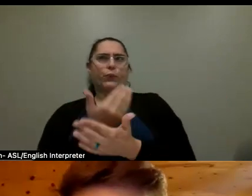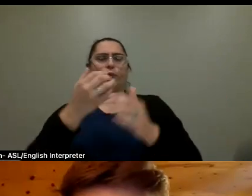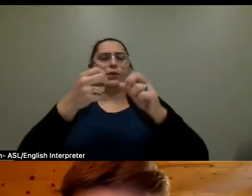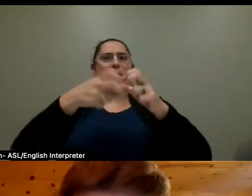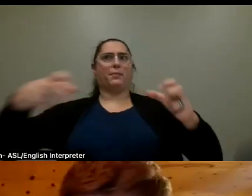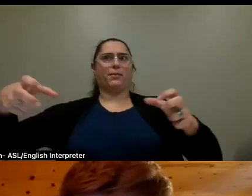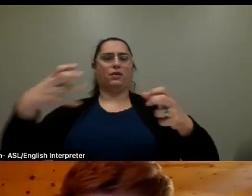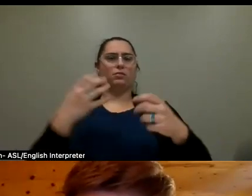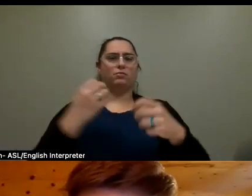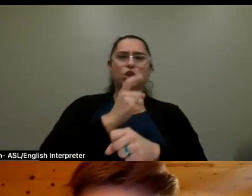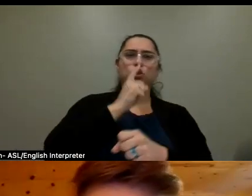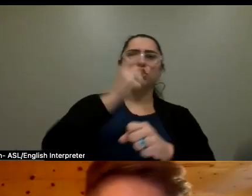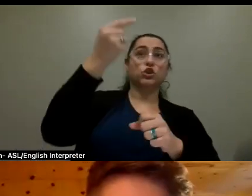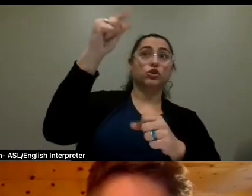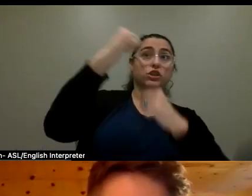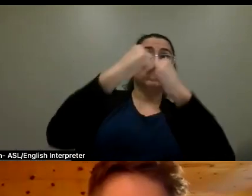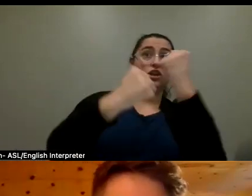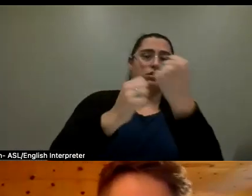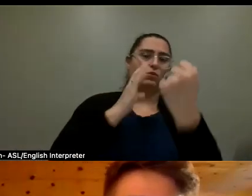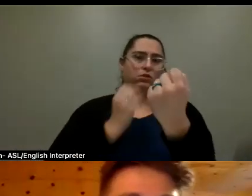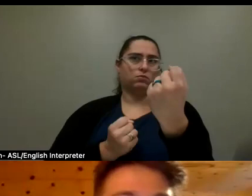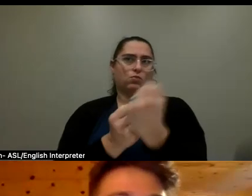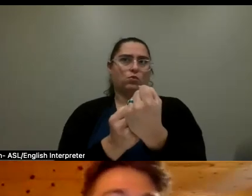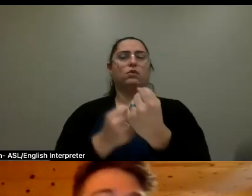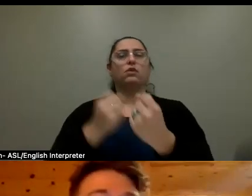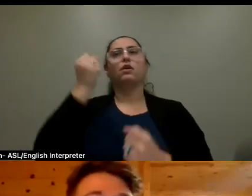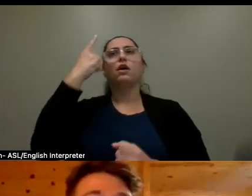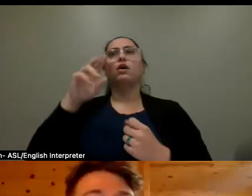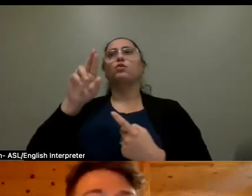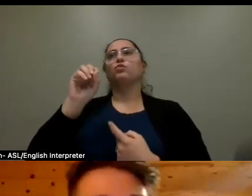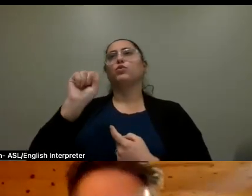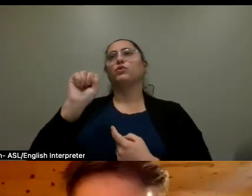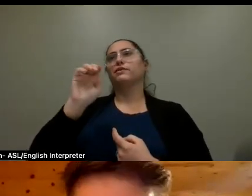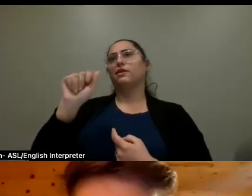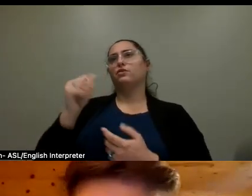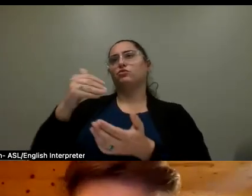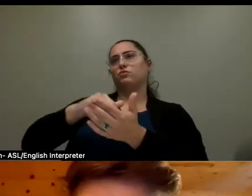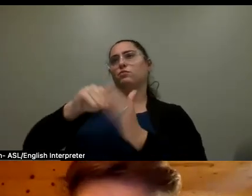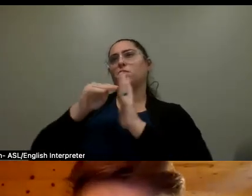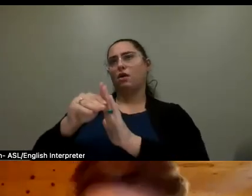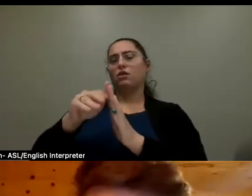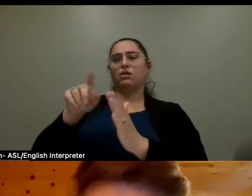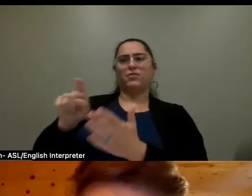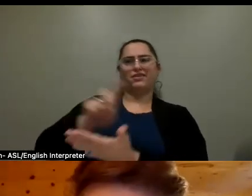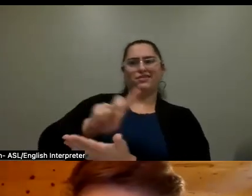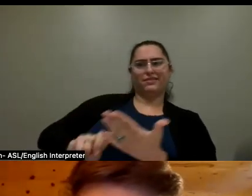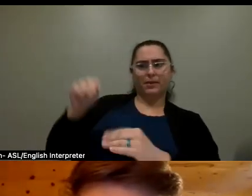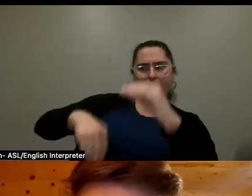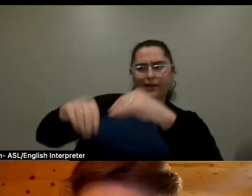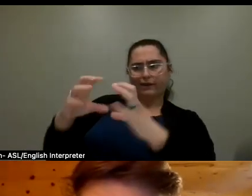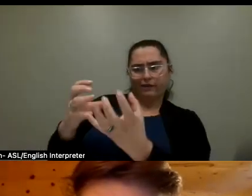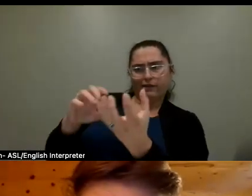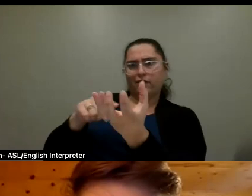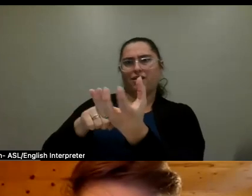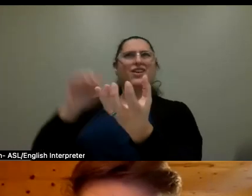support this green structure. So originally it was designed with Rosetta remodel, layer design, and packing, but there was no binding signal. But